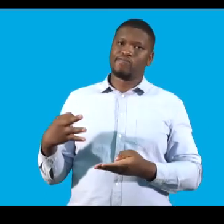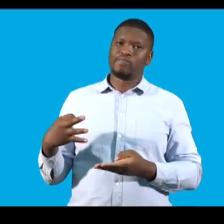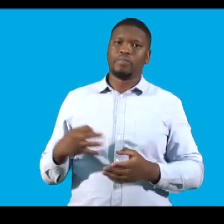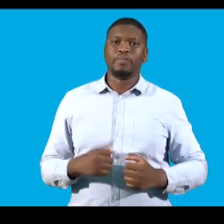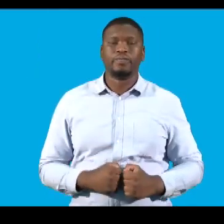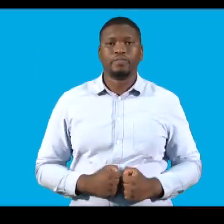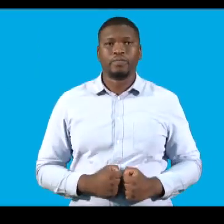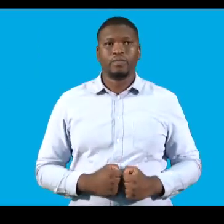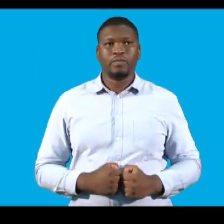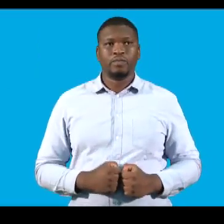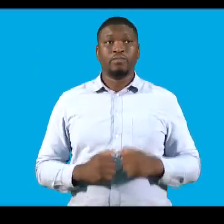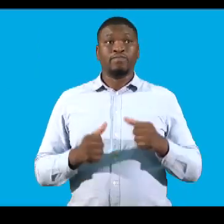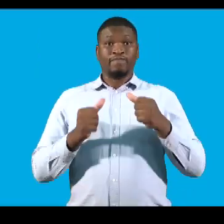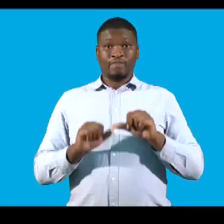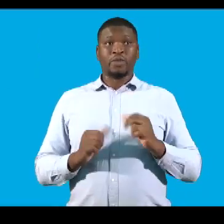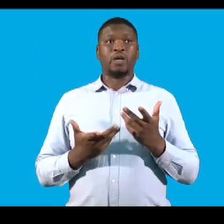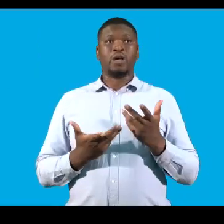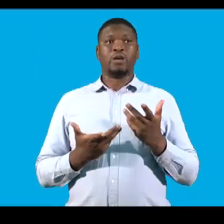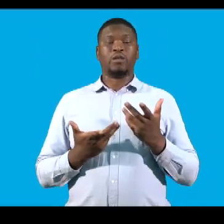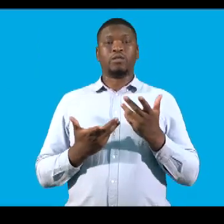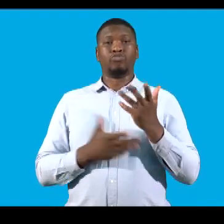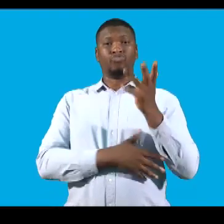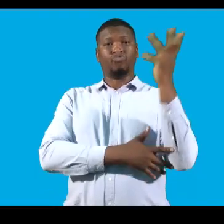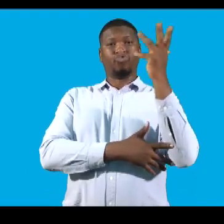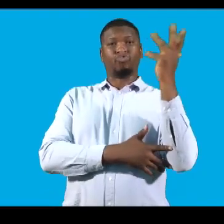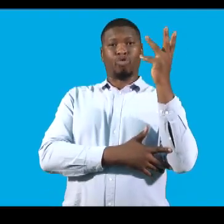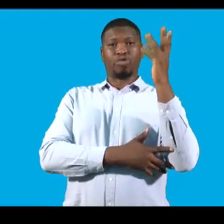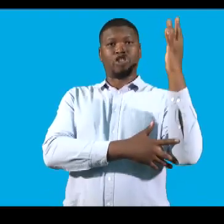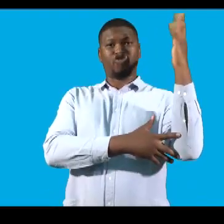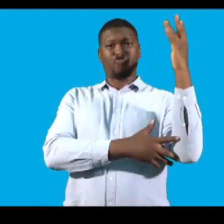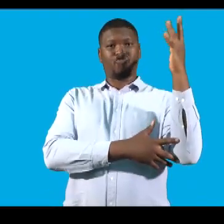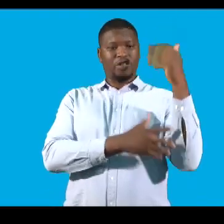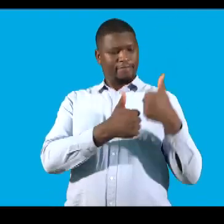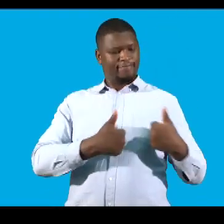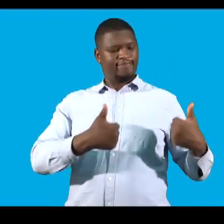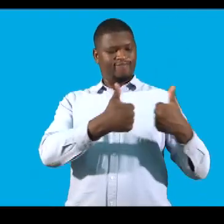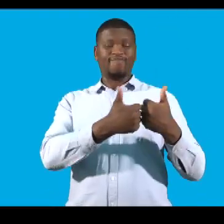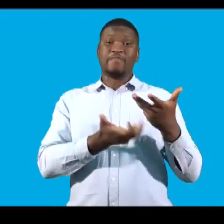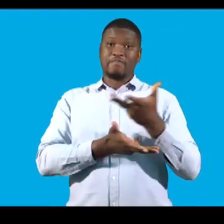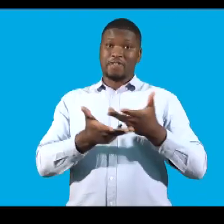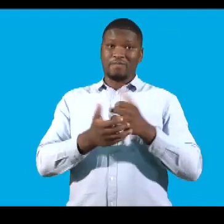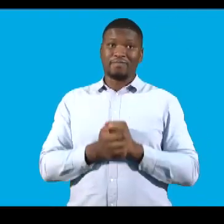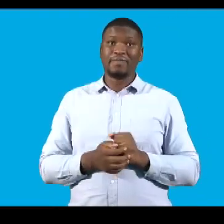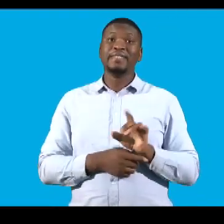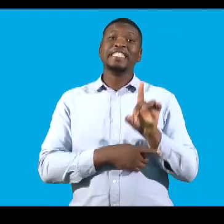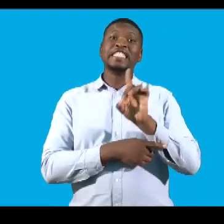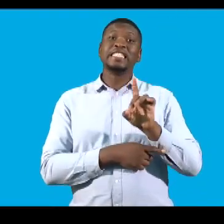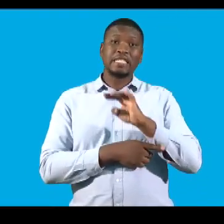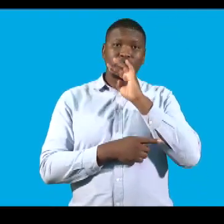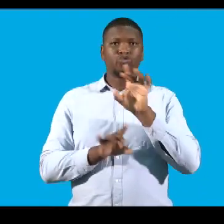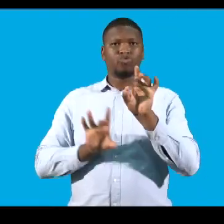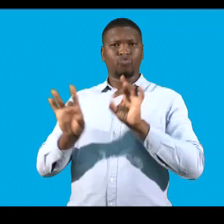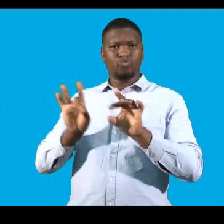be answered. Talk to the peach tree. Let's look at diction. So diction refers to